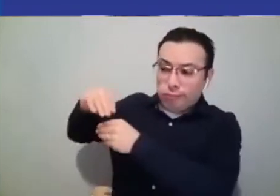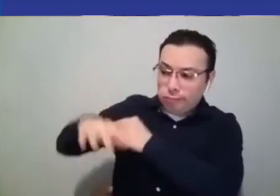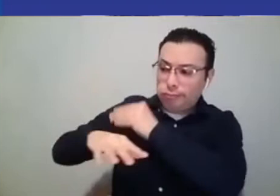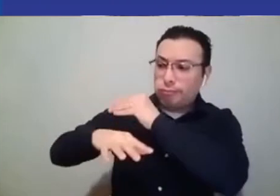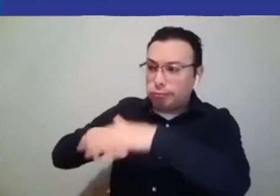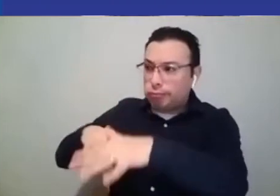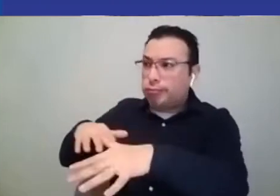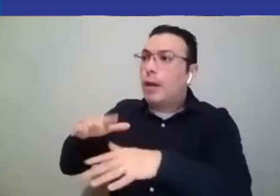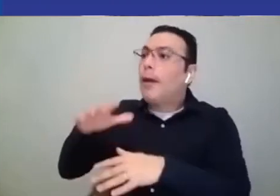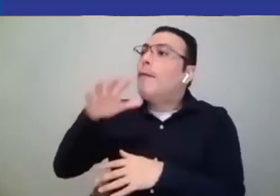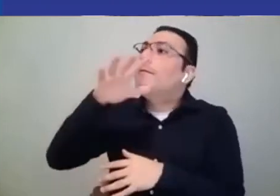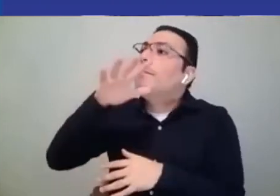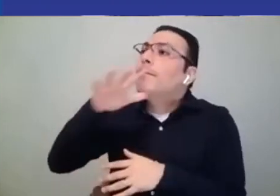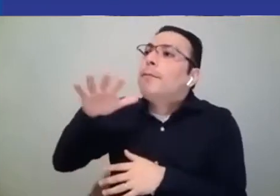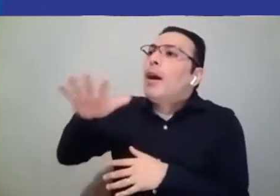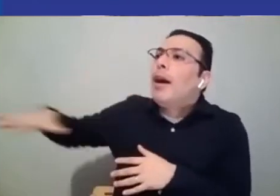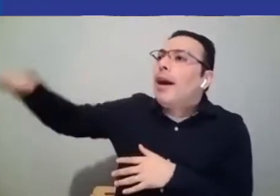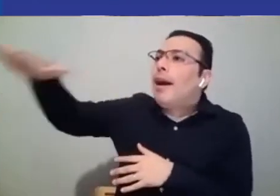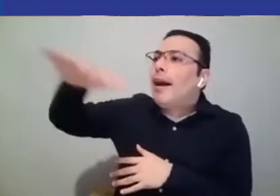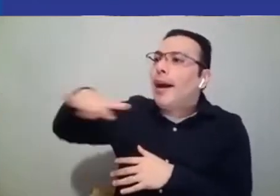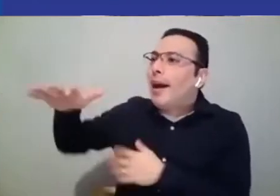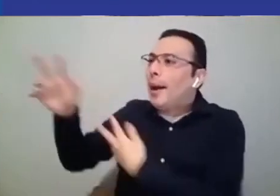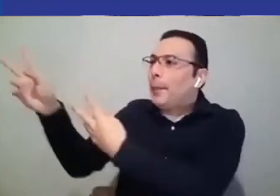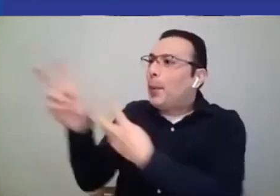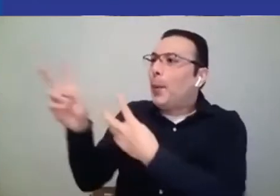nests inside a larger